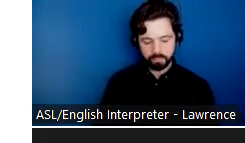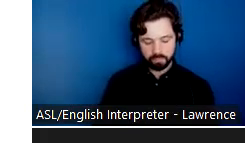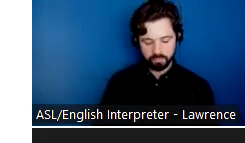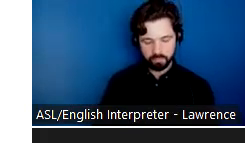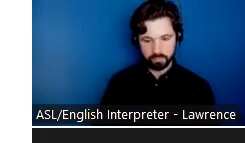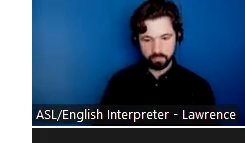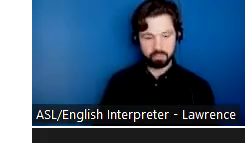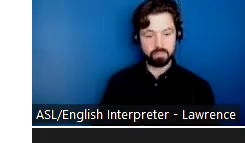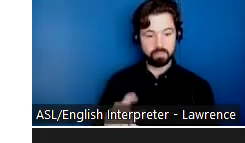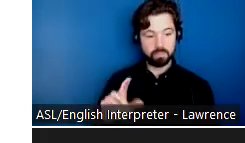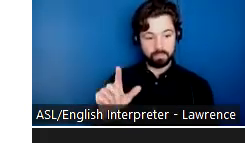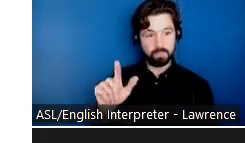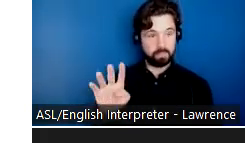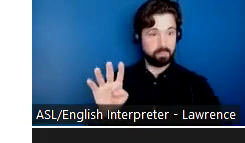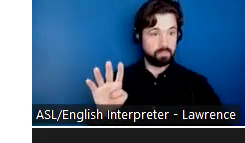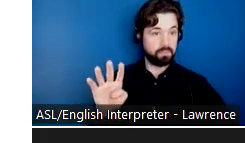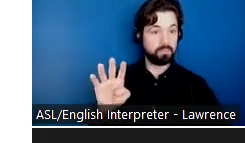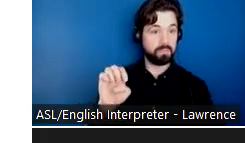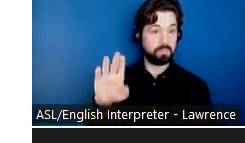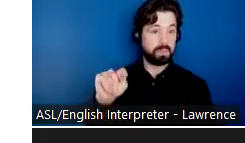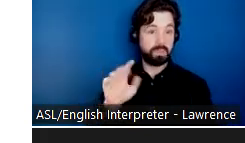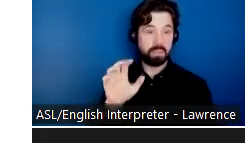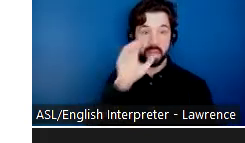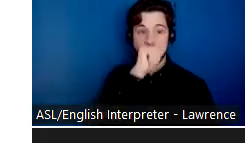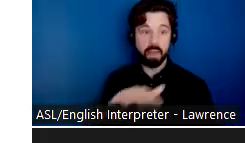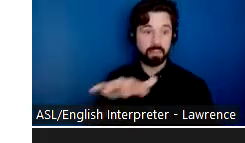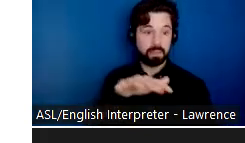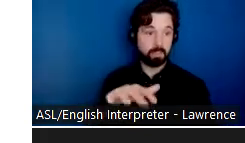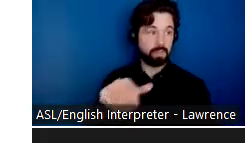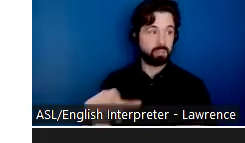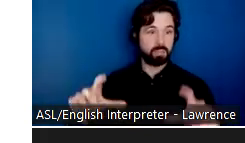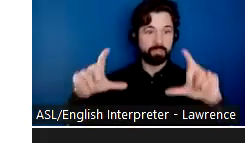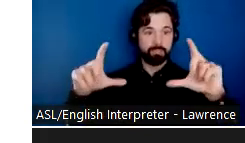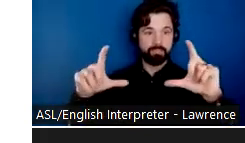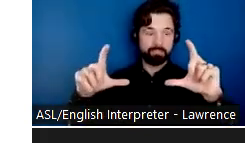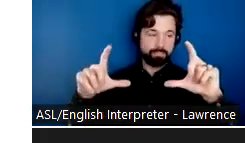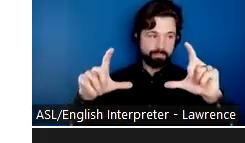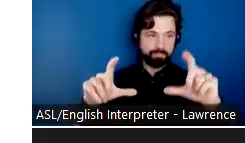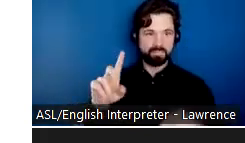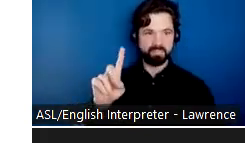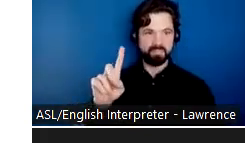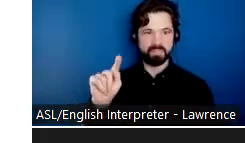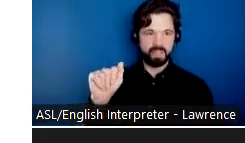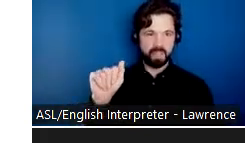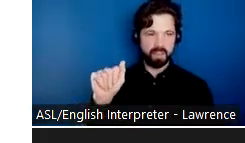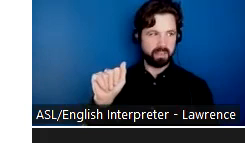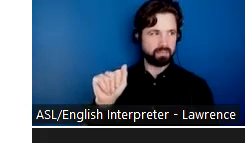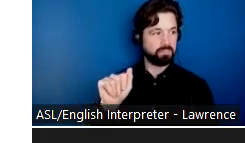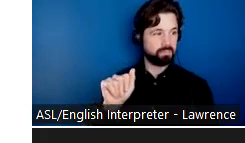So the 2024 EBT estimates, here we break down where the data is coming from. Out